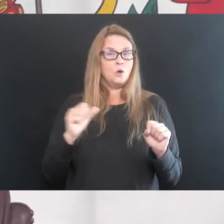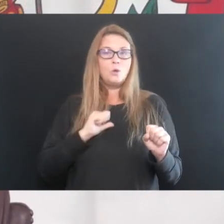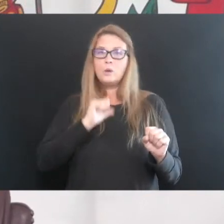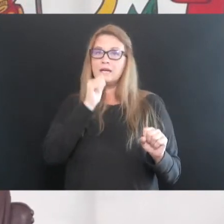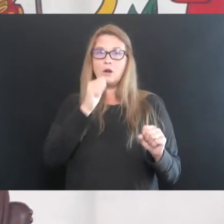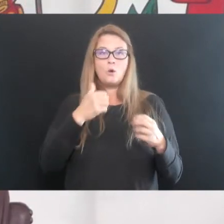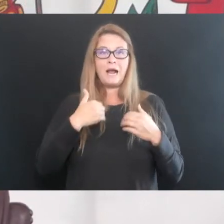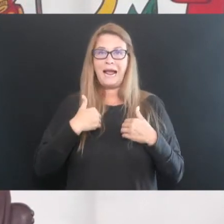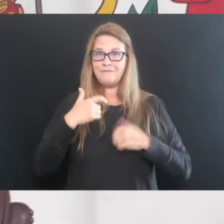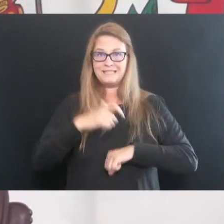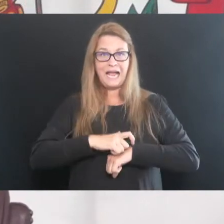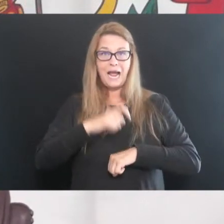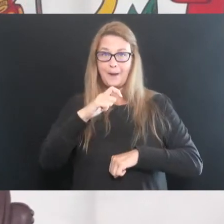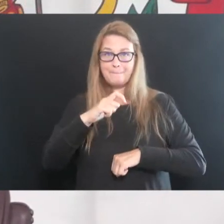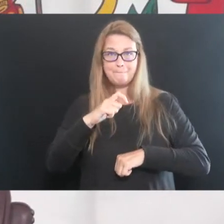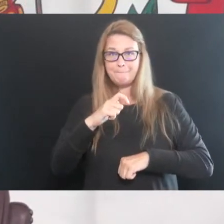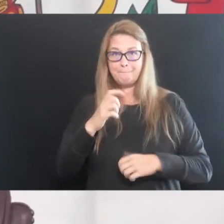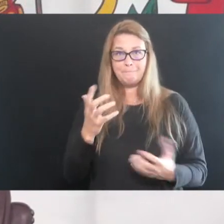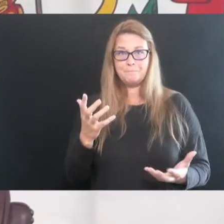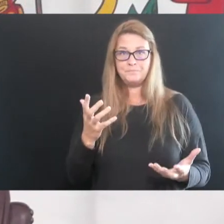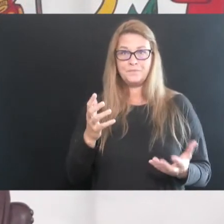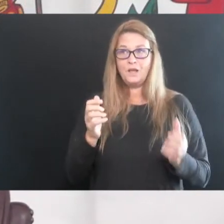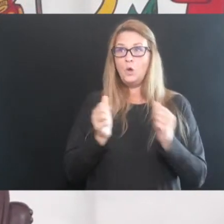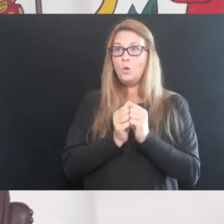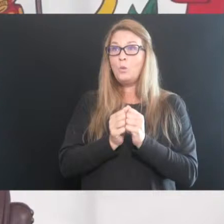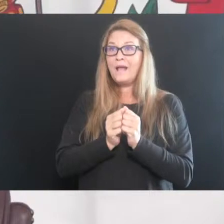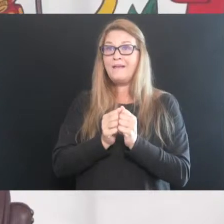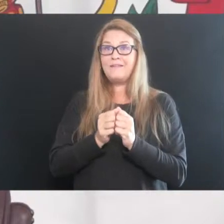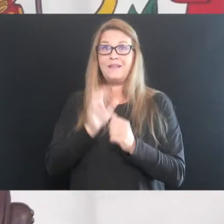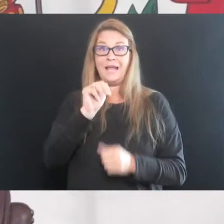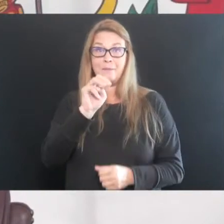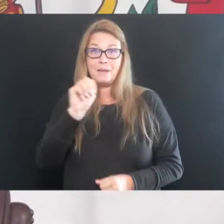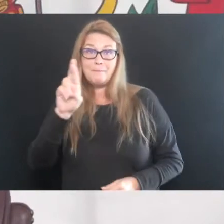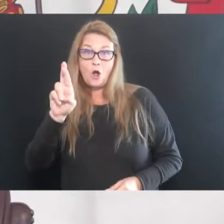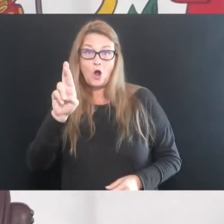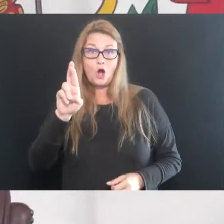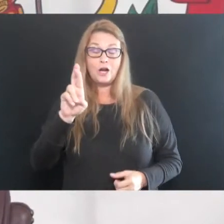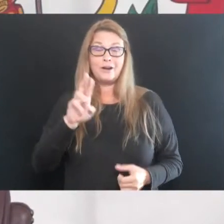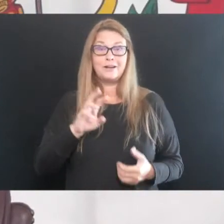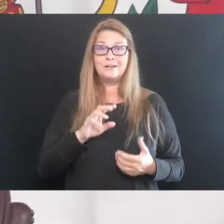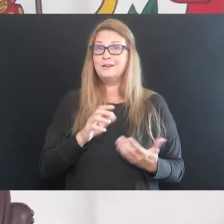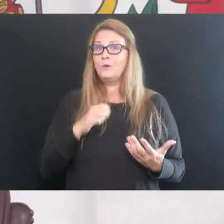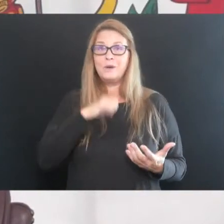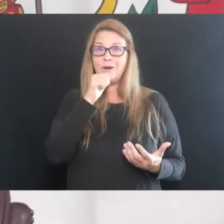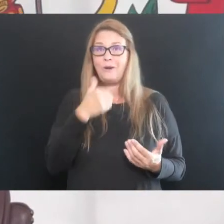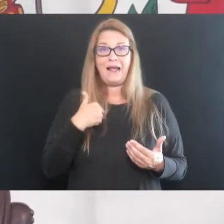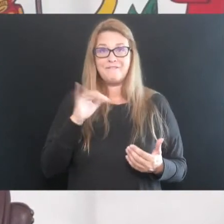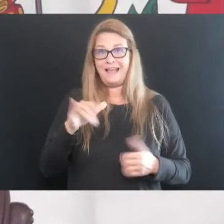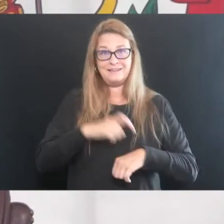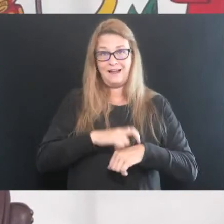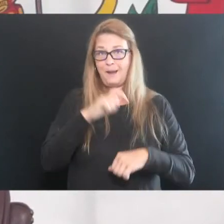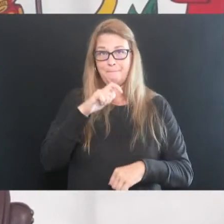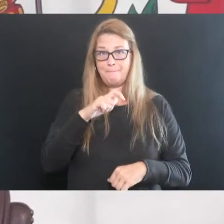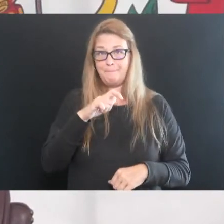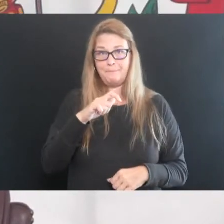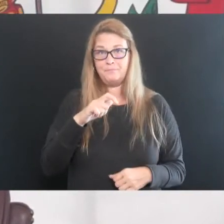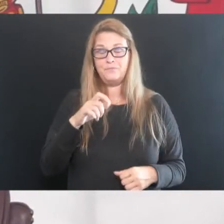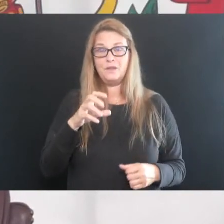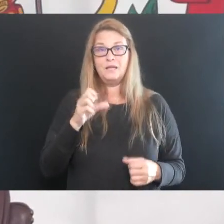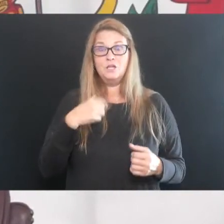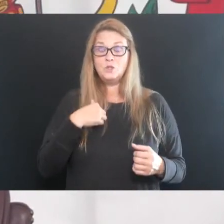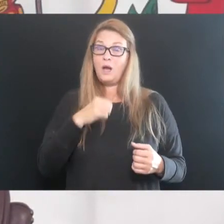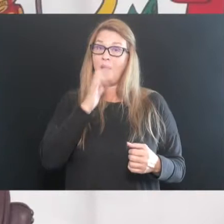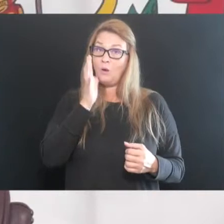test of time that we do have with the measles and mumps and rubella vaccines? We don't. Now, I'm going to stand